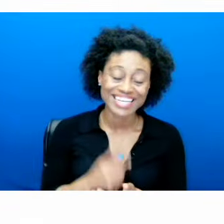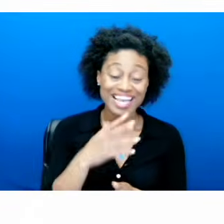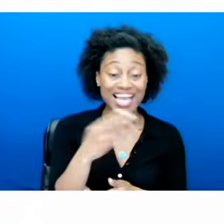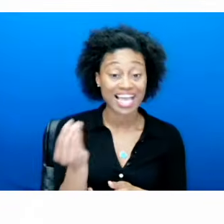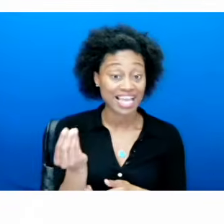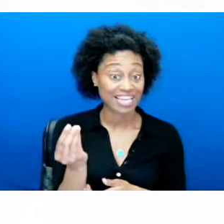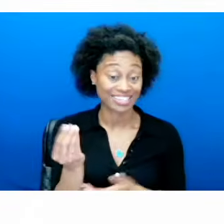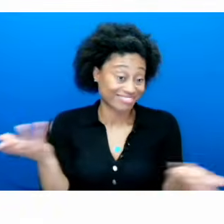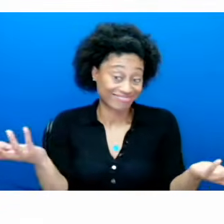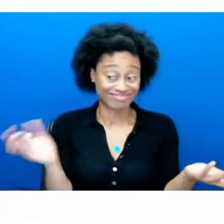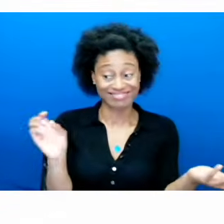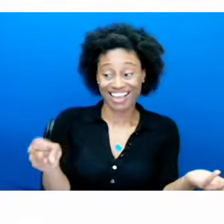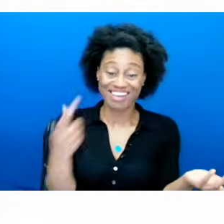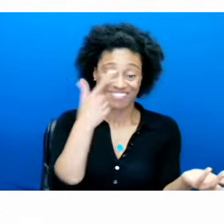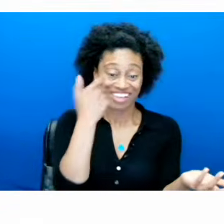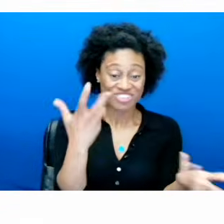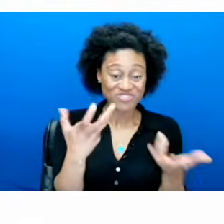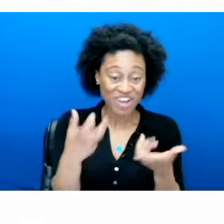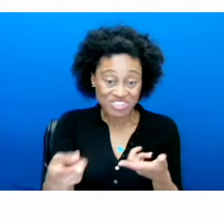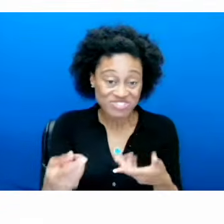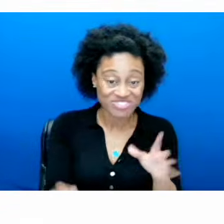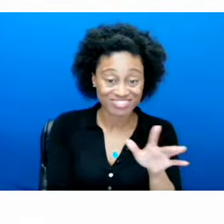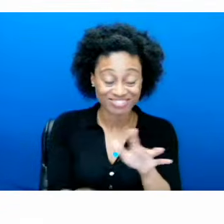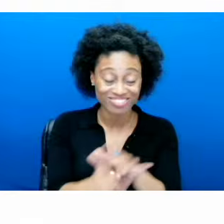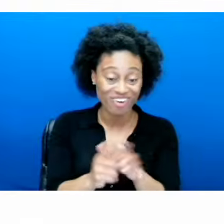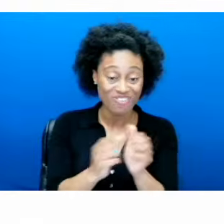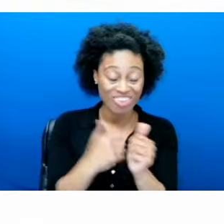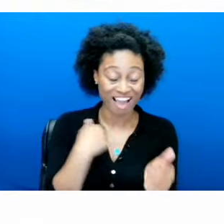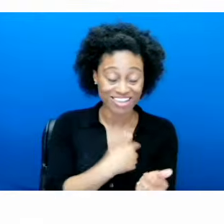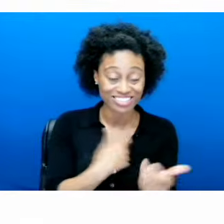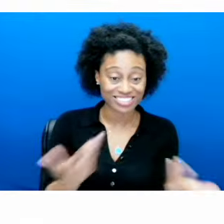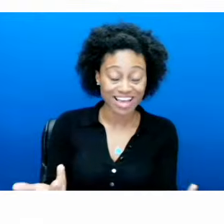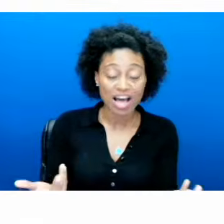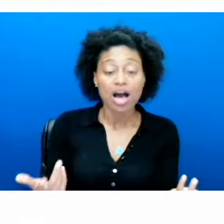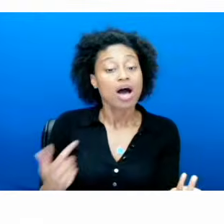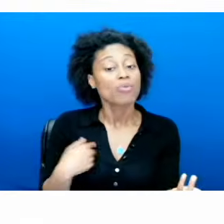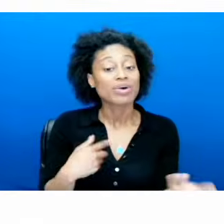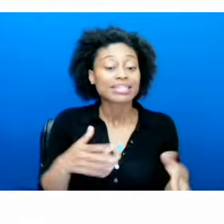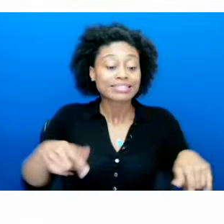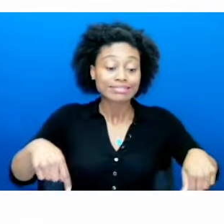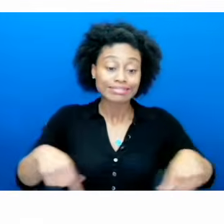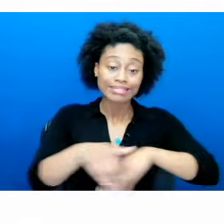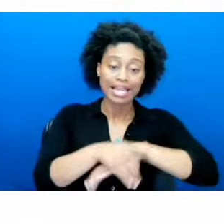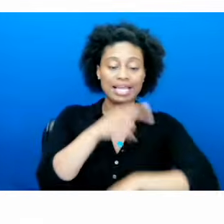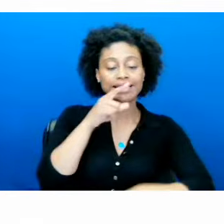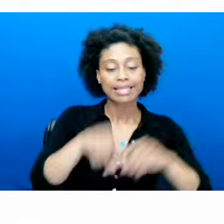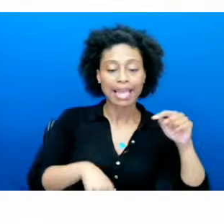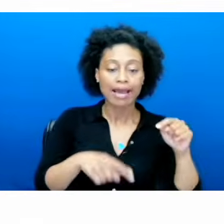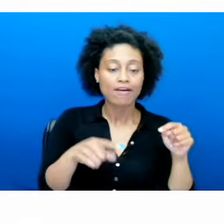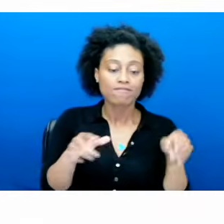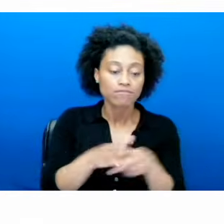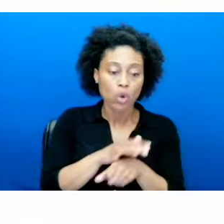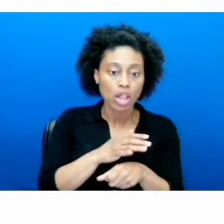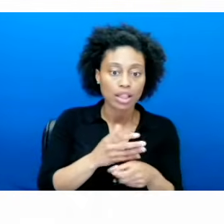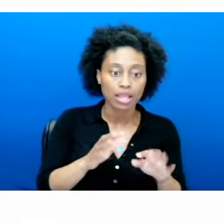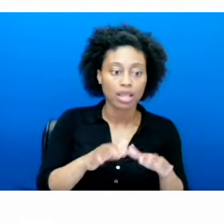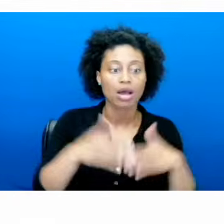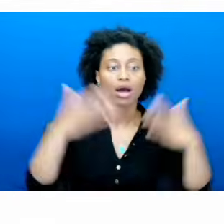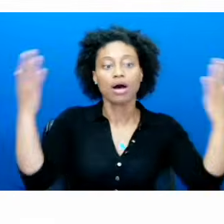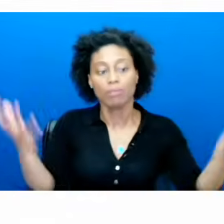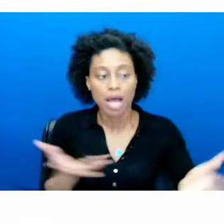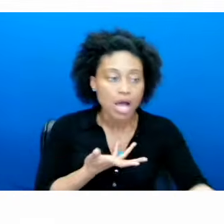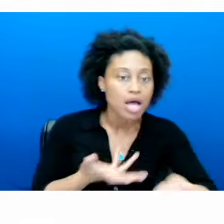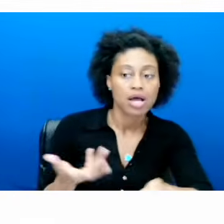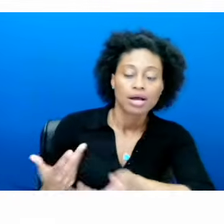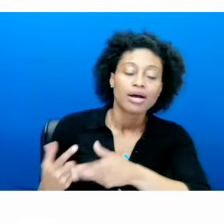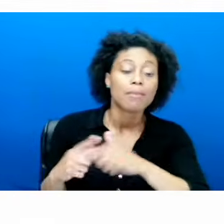And yeah, because we would love to have you. It's a space where we can't really do this tonight, but it is a space where you're able to come and share